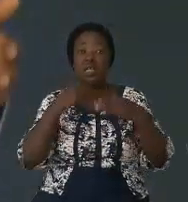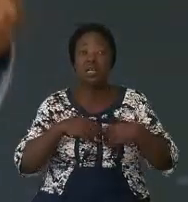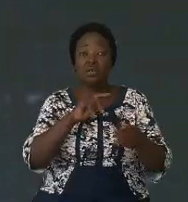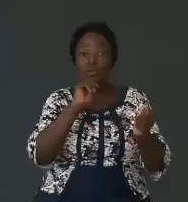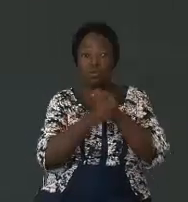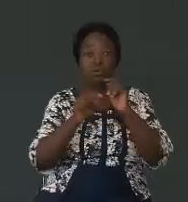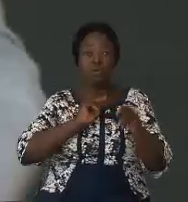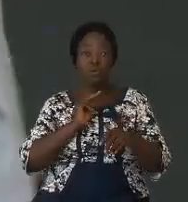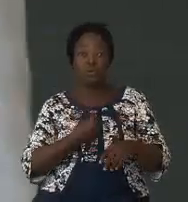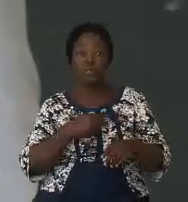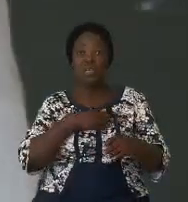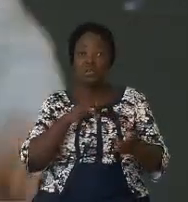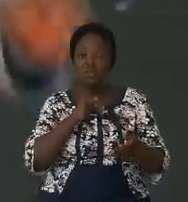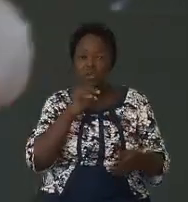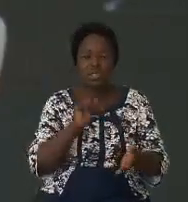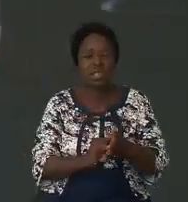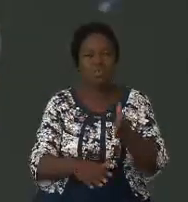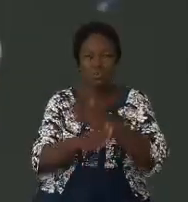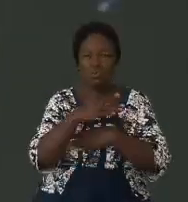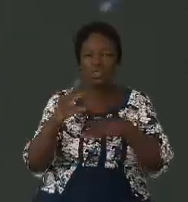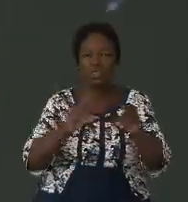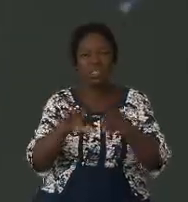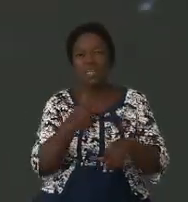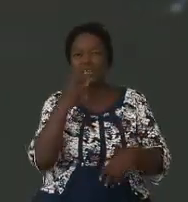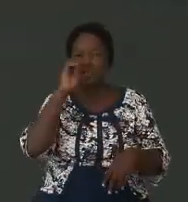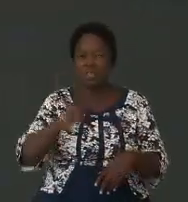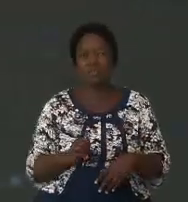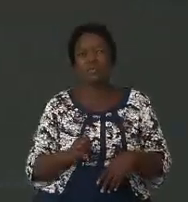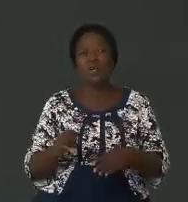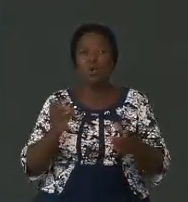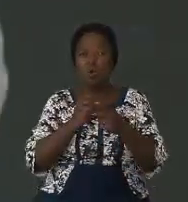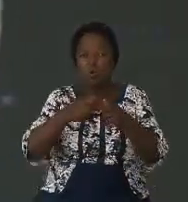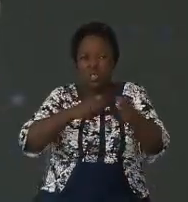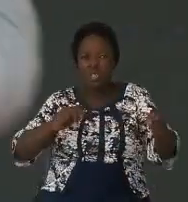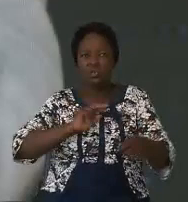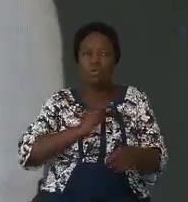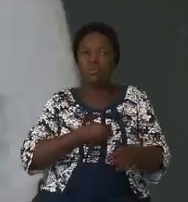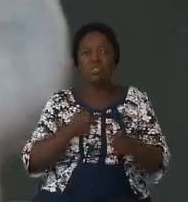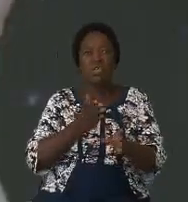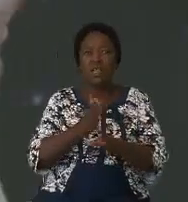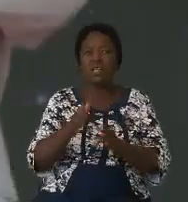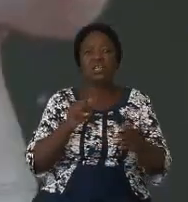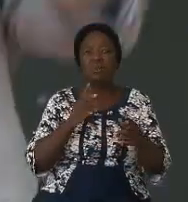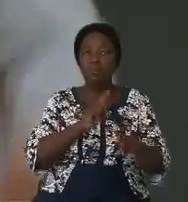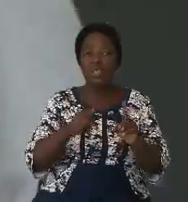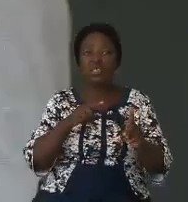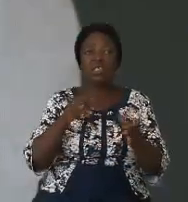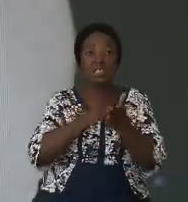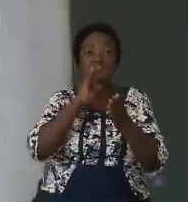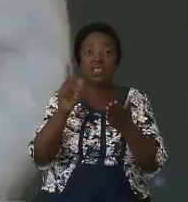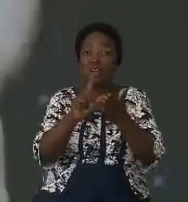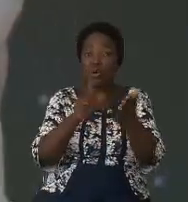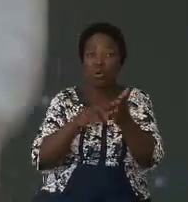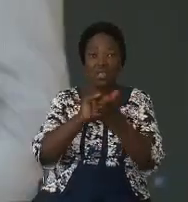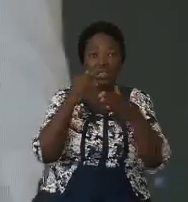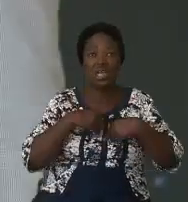he has turned us. Actually, it is not that God does any evil directly and tears us